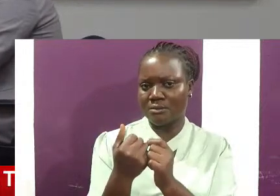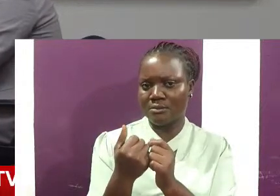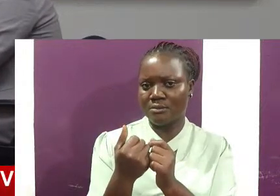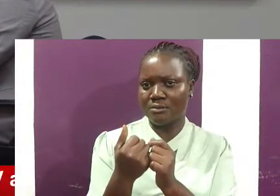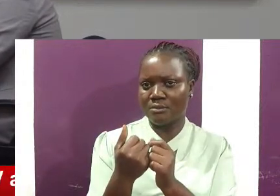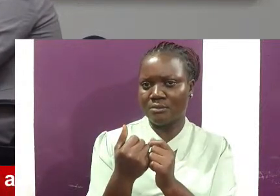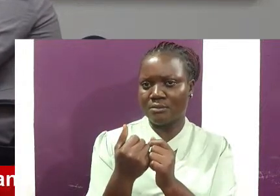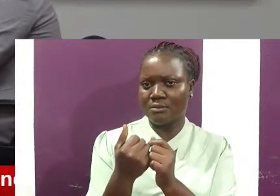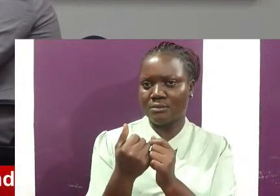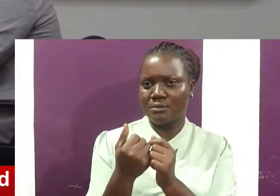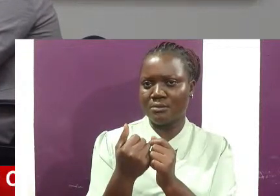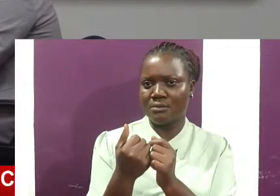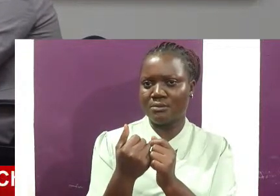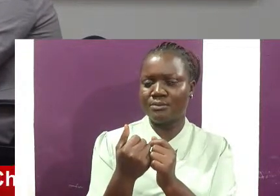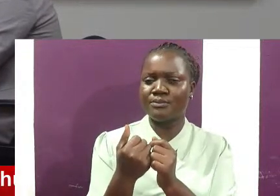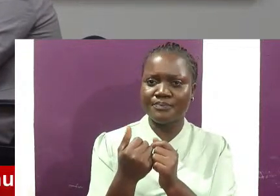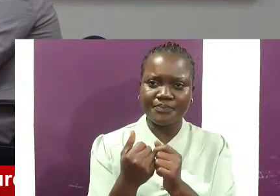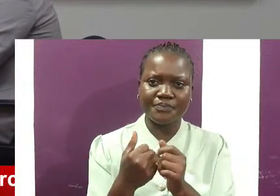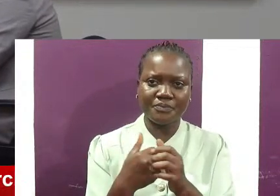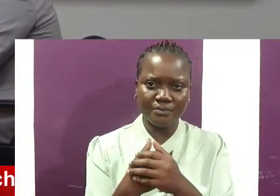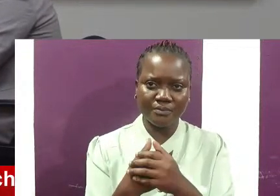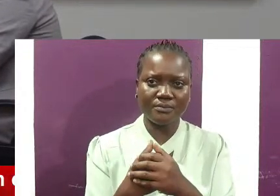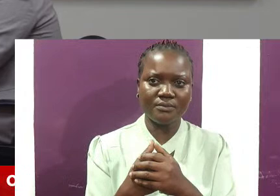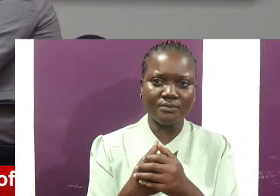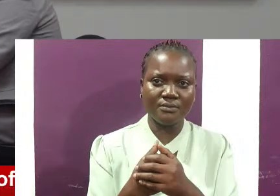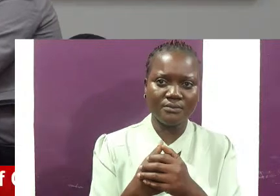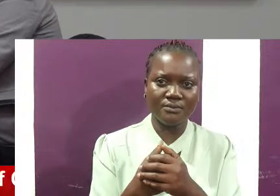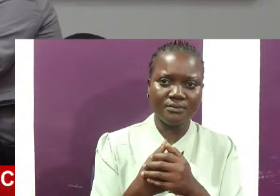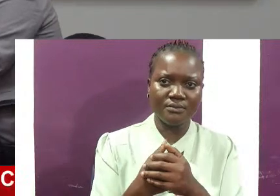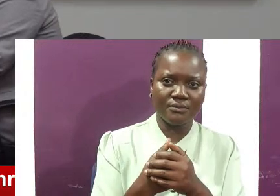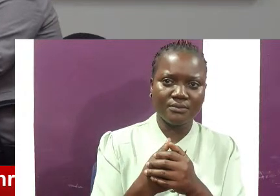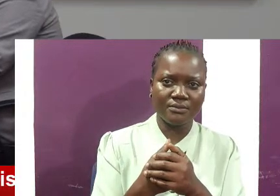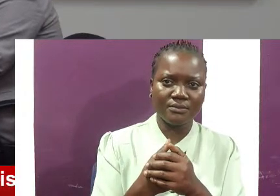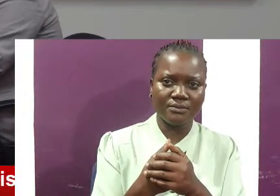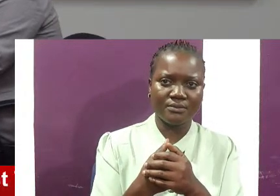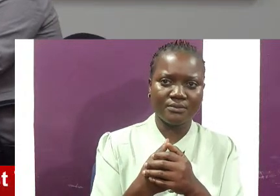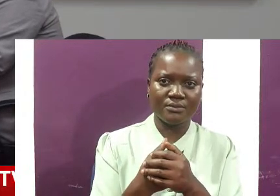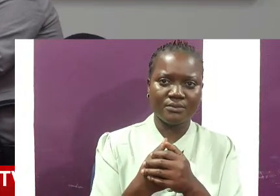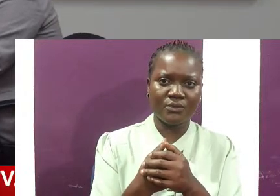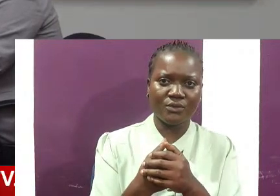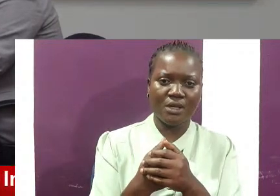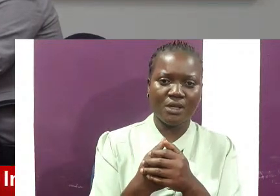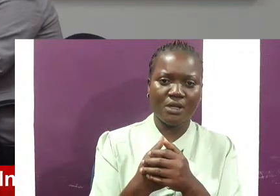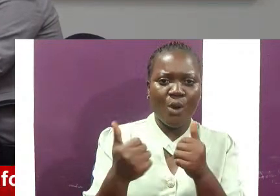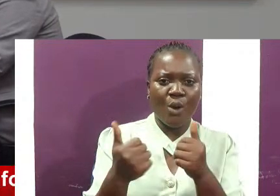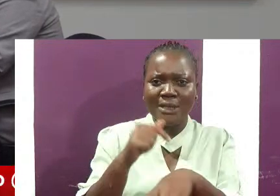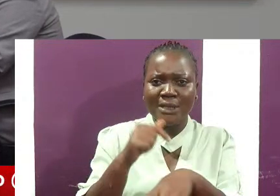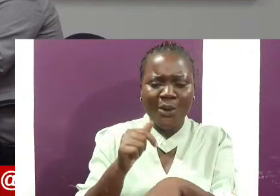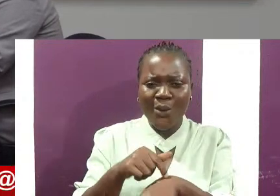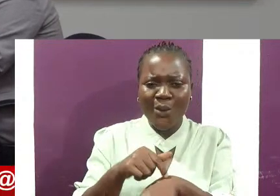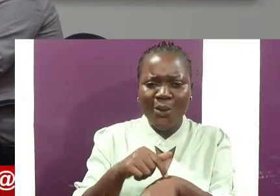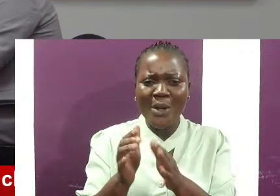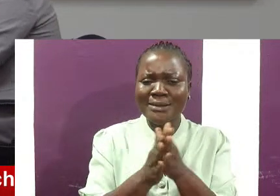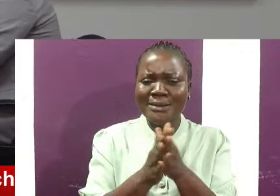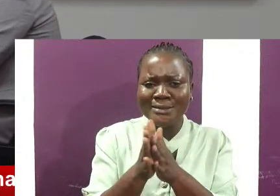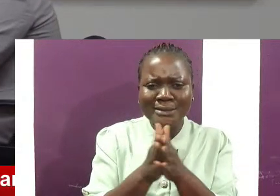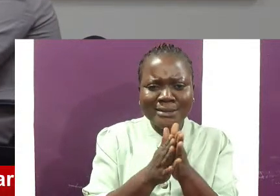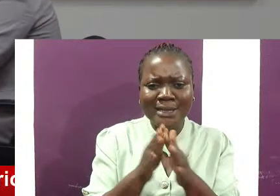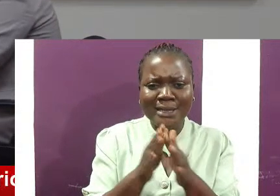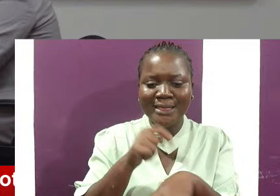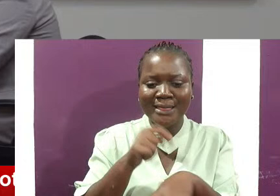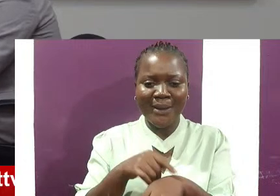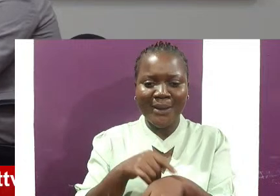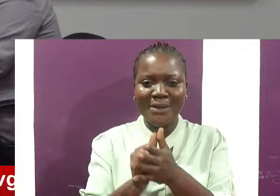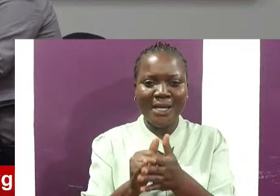a daunting task to ask for the entire group of Christians today to meet every first day of the week. Yeah. And so